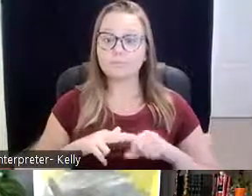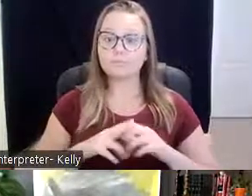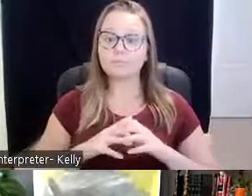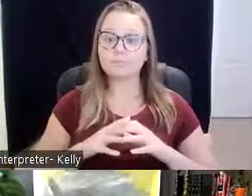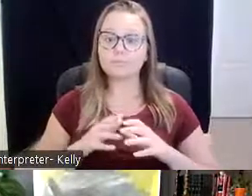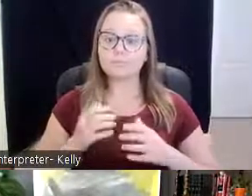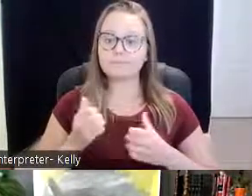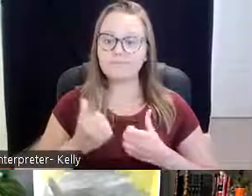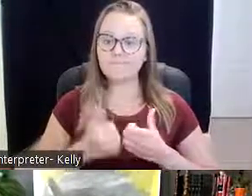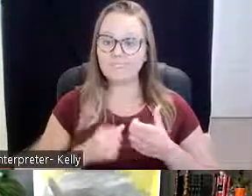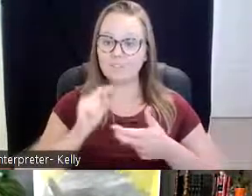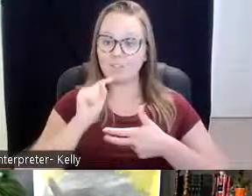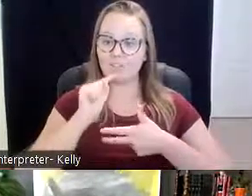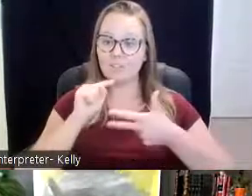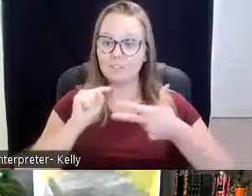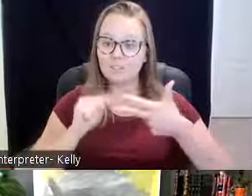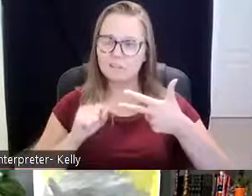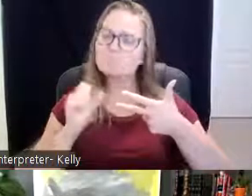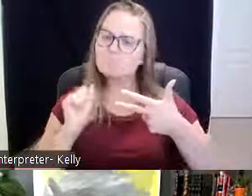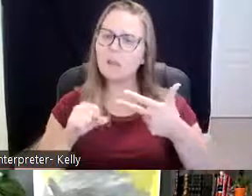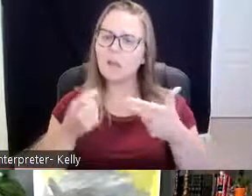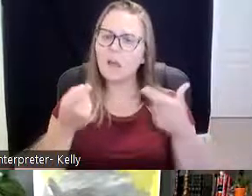each of these can co-occur,